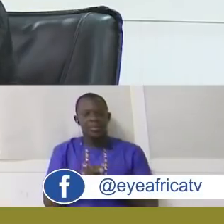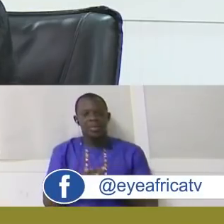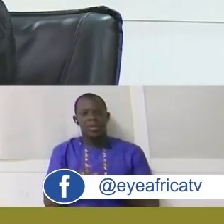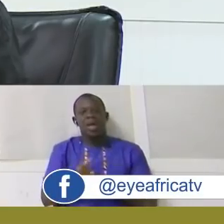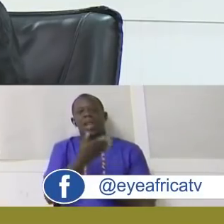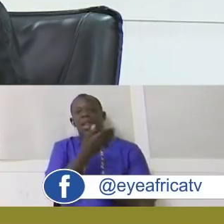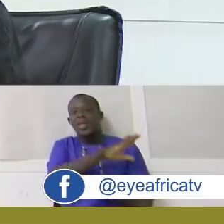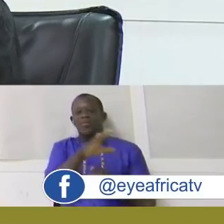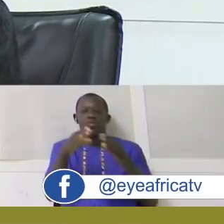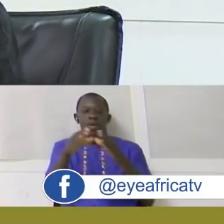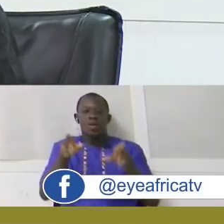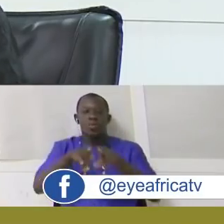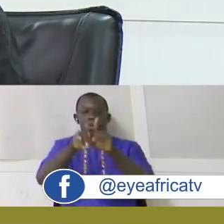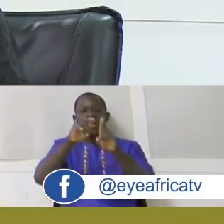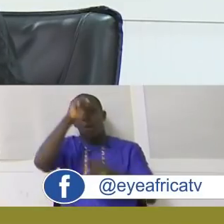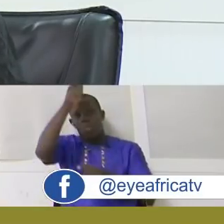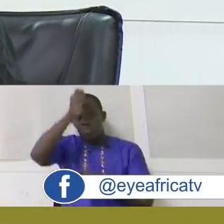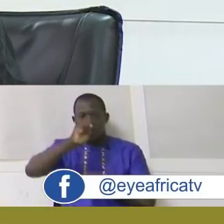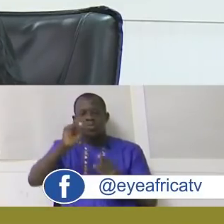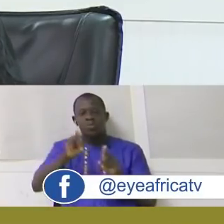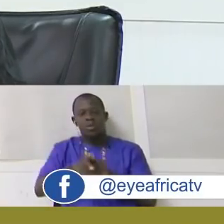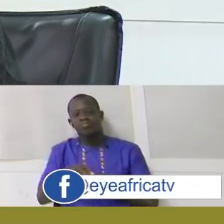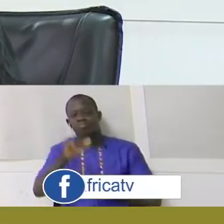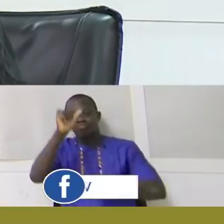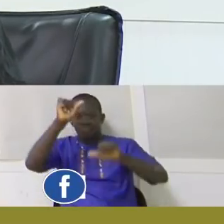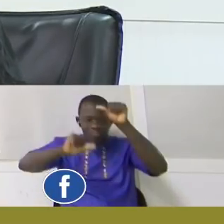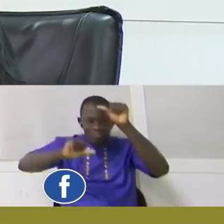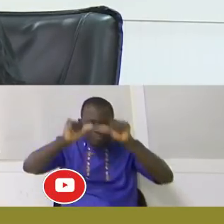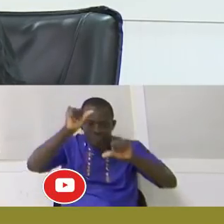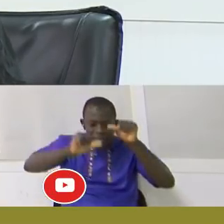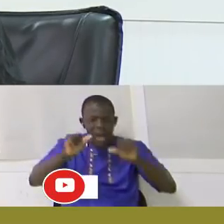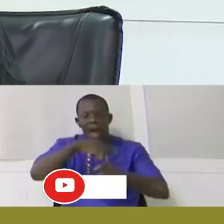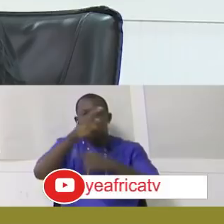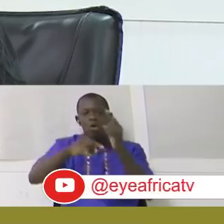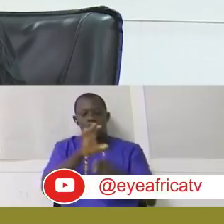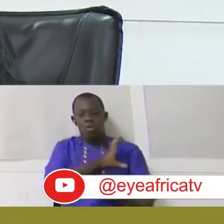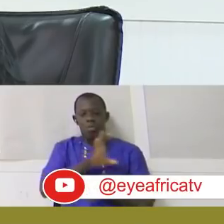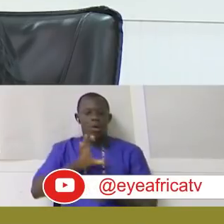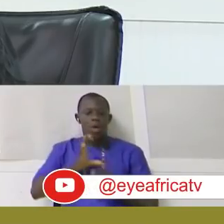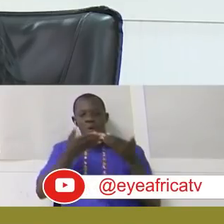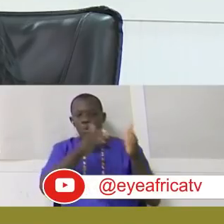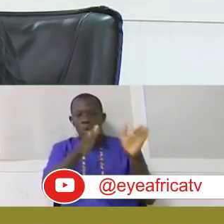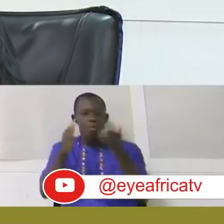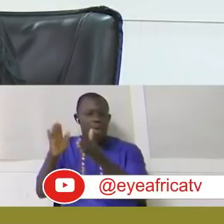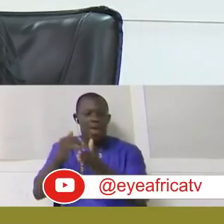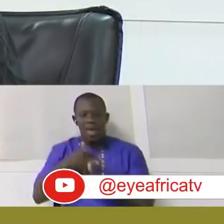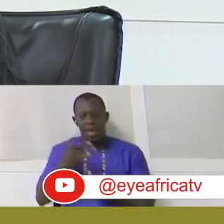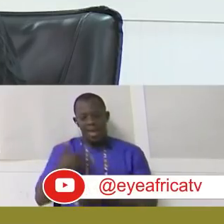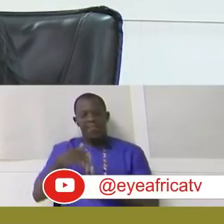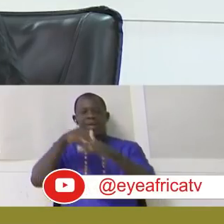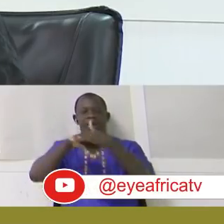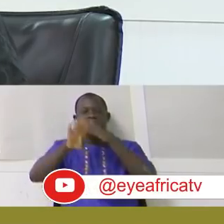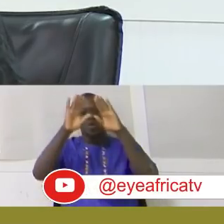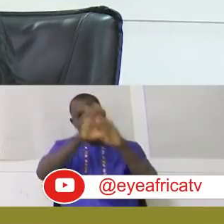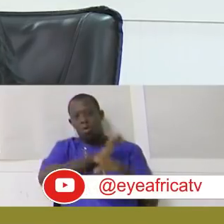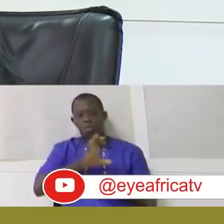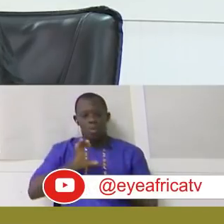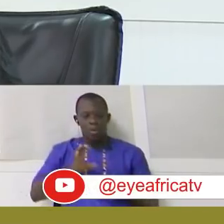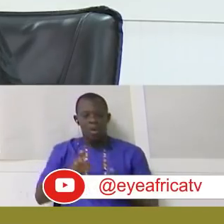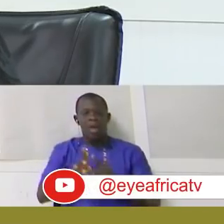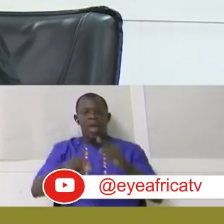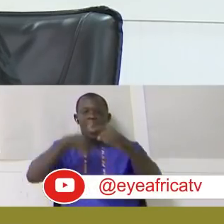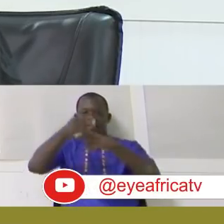Police pumu ñoo seet keri naka la fa deke. They gave me one policeman to accompany me to the house to inspect it. After koku